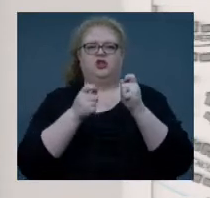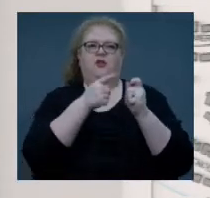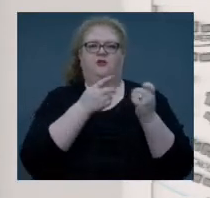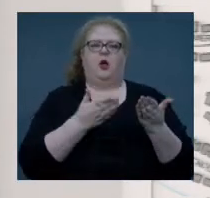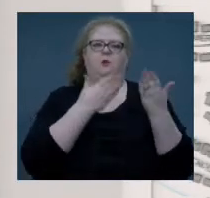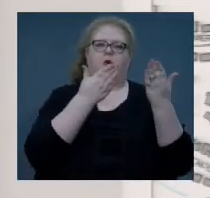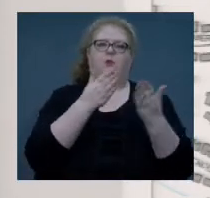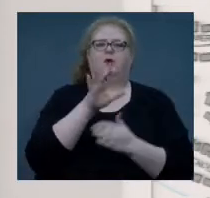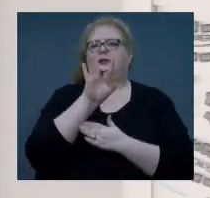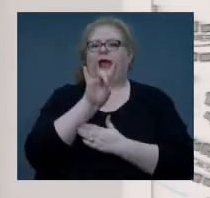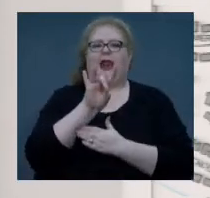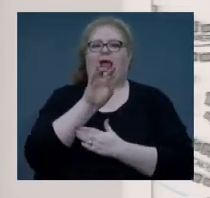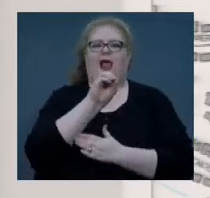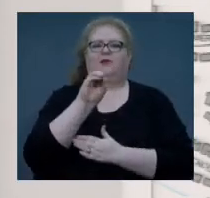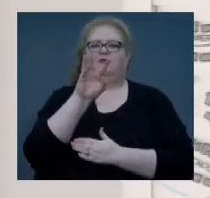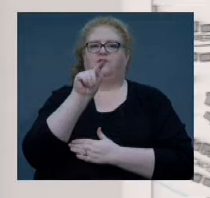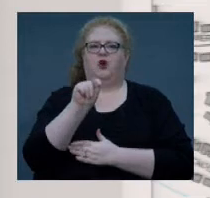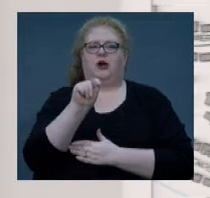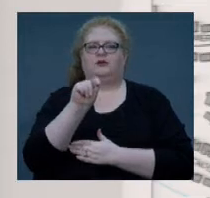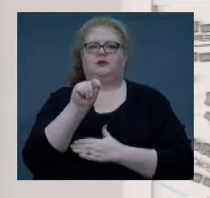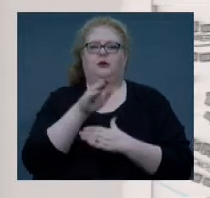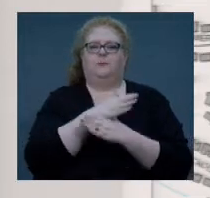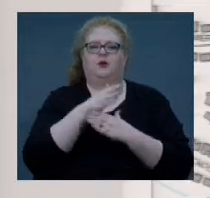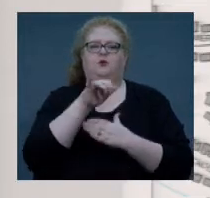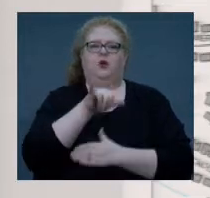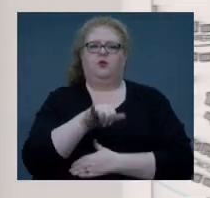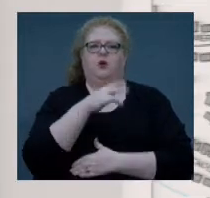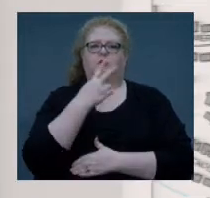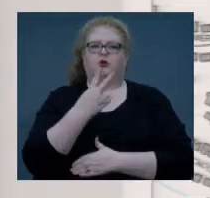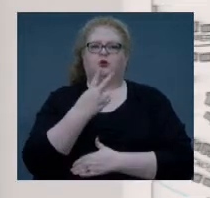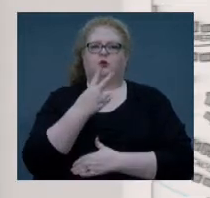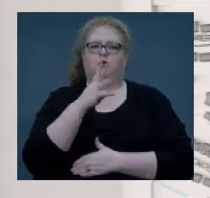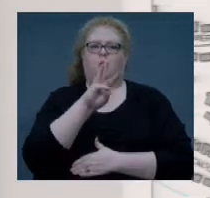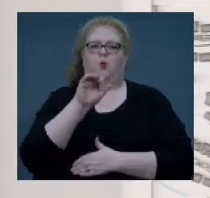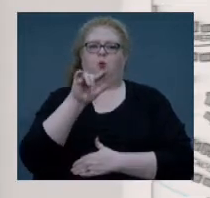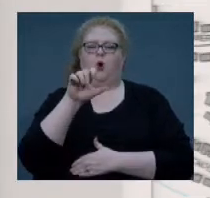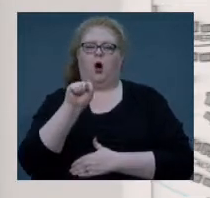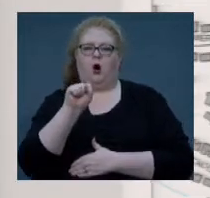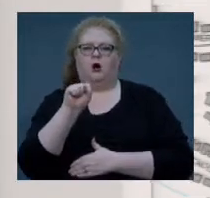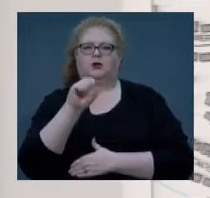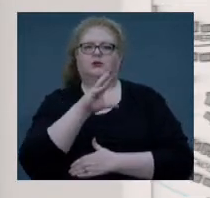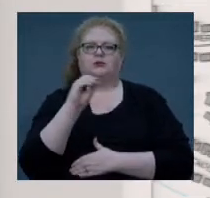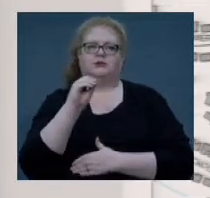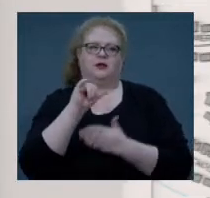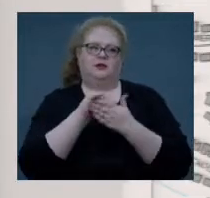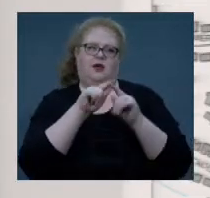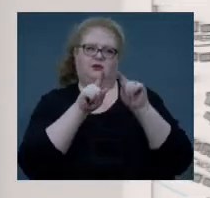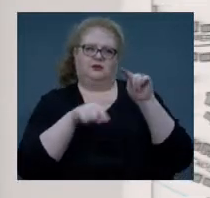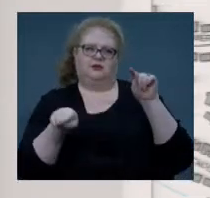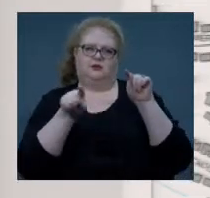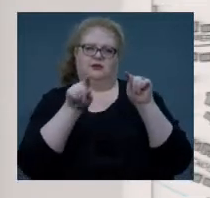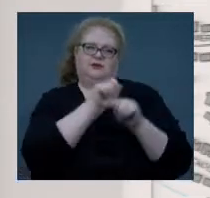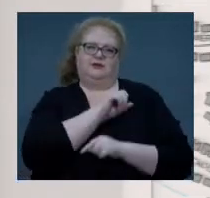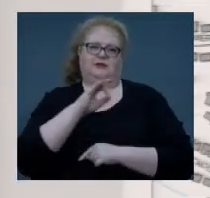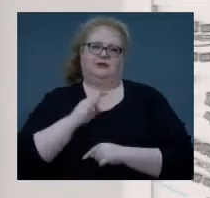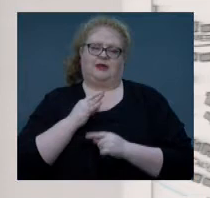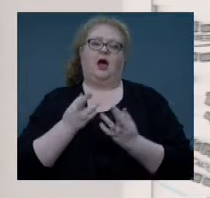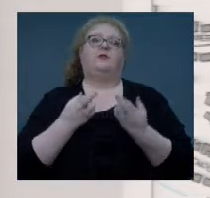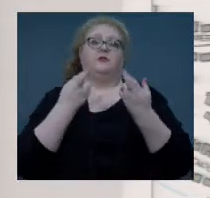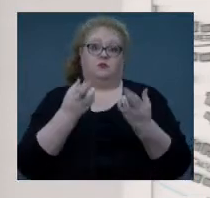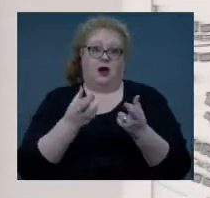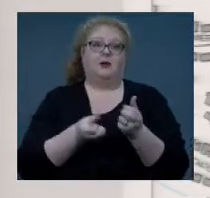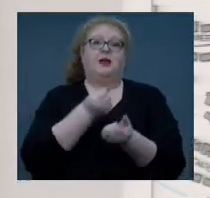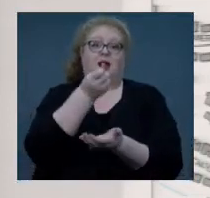8 foot in between the two walls on there. Staff recommends